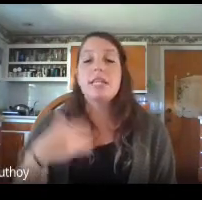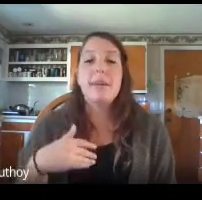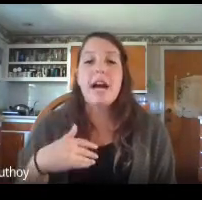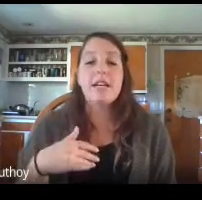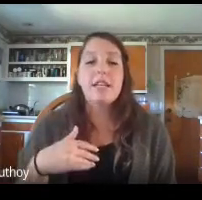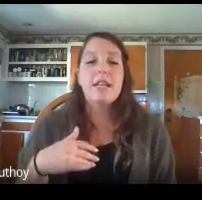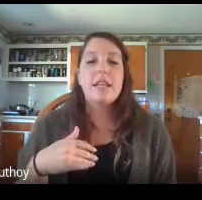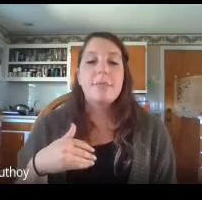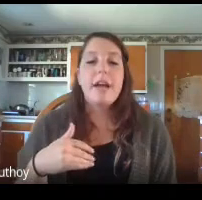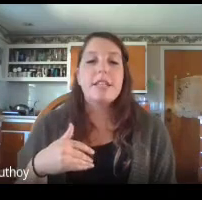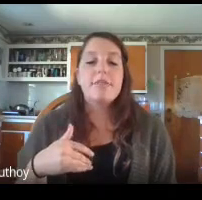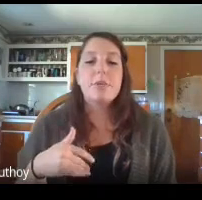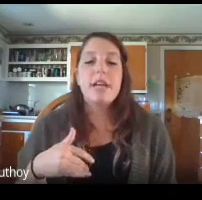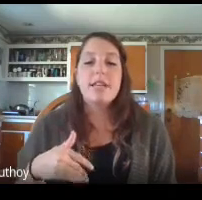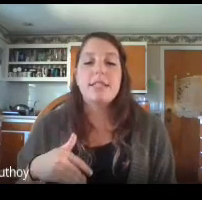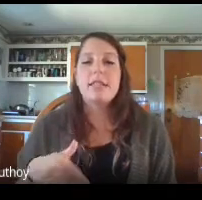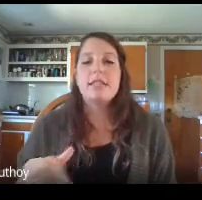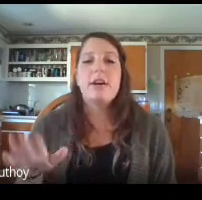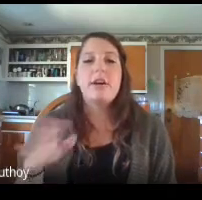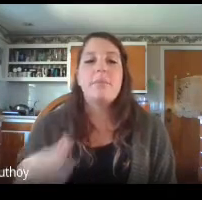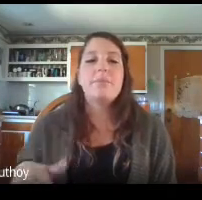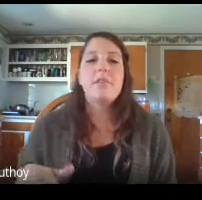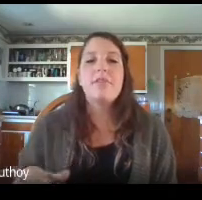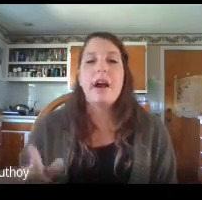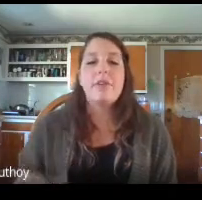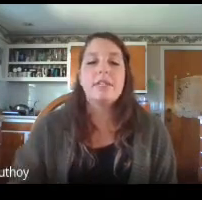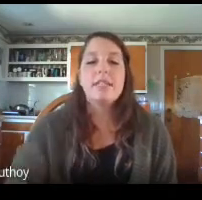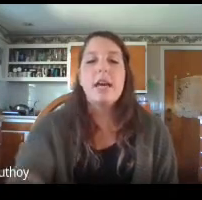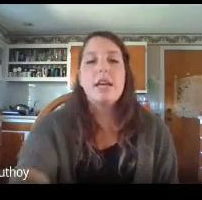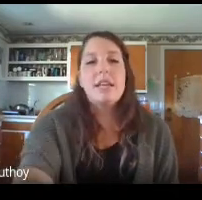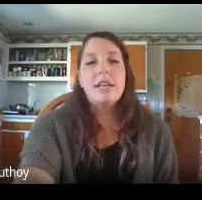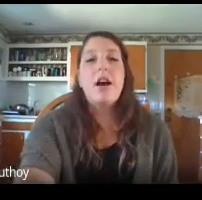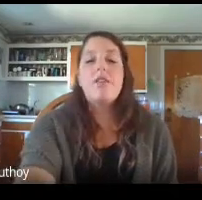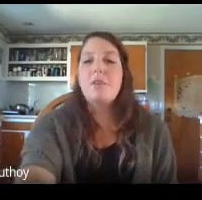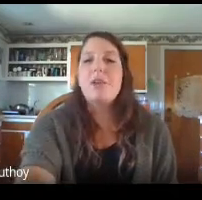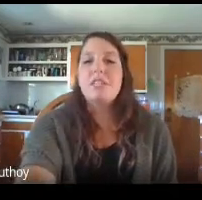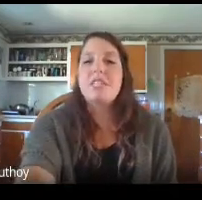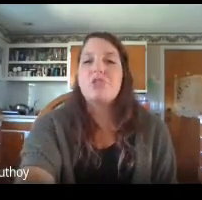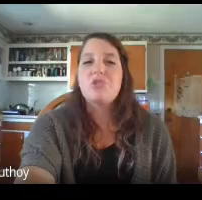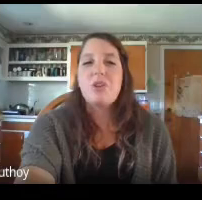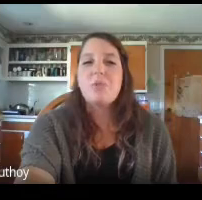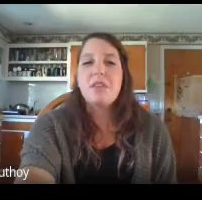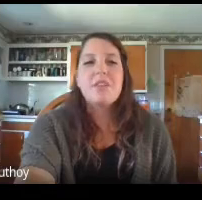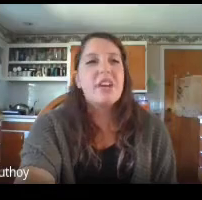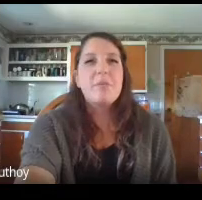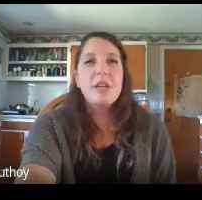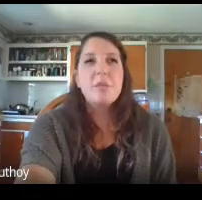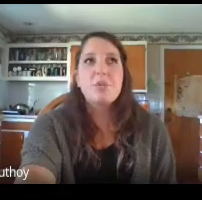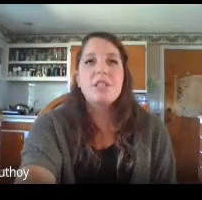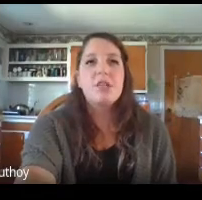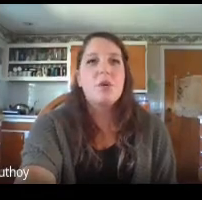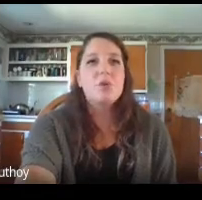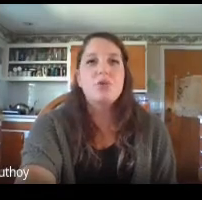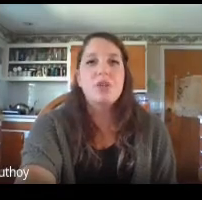we looked back past few classes, we found a few that we still struggled with.